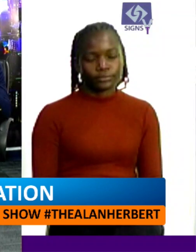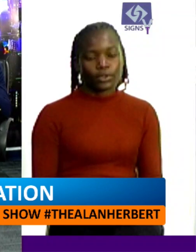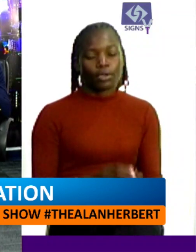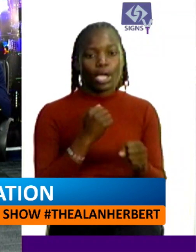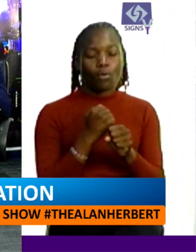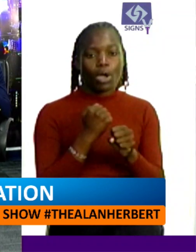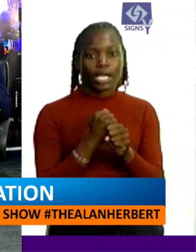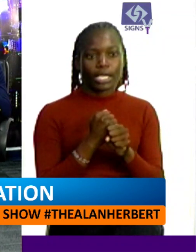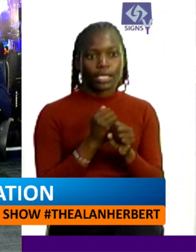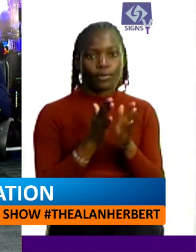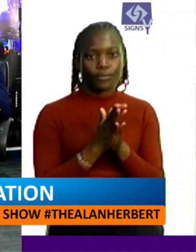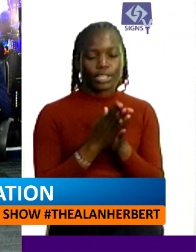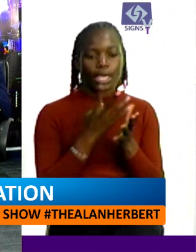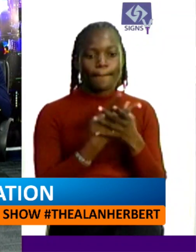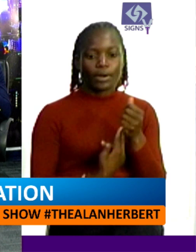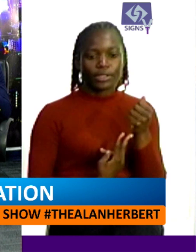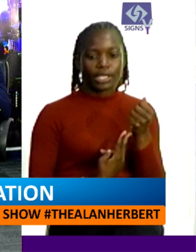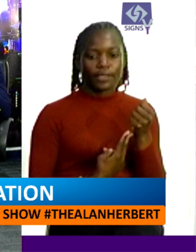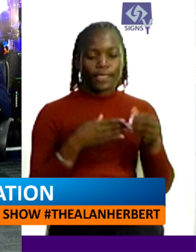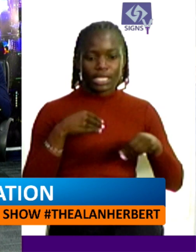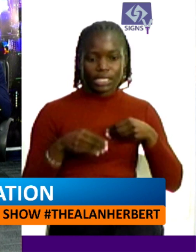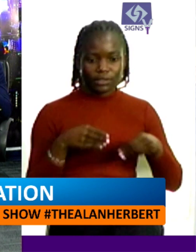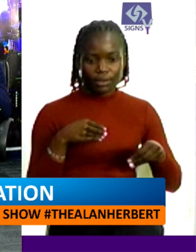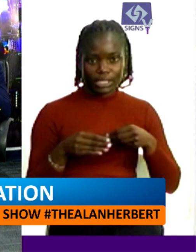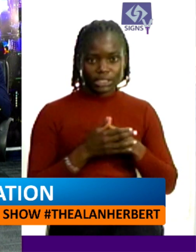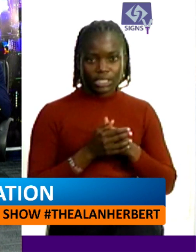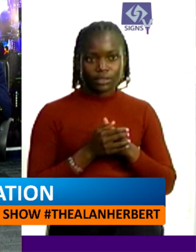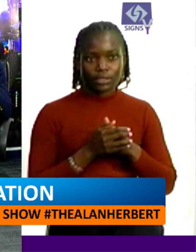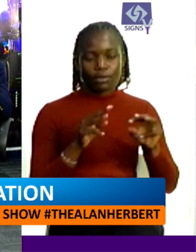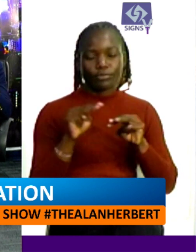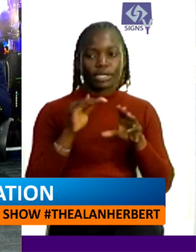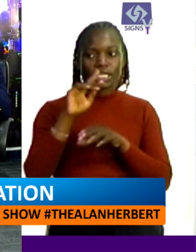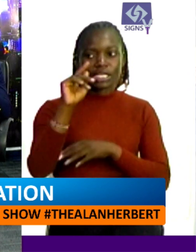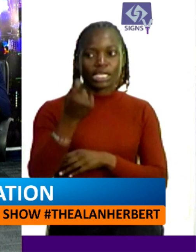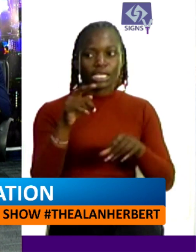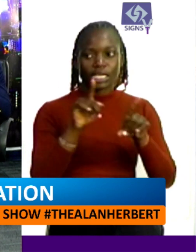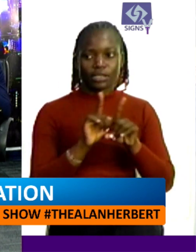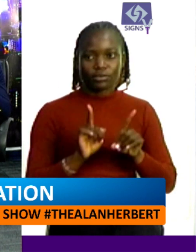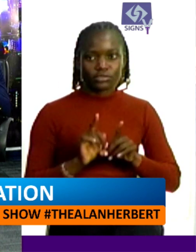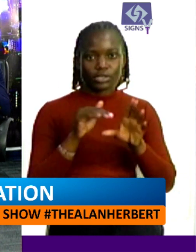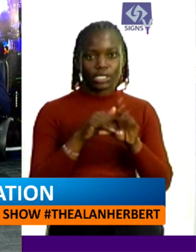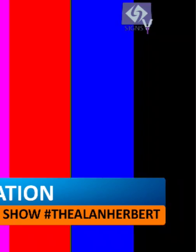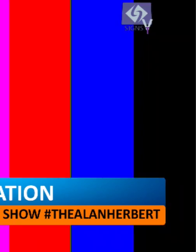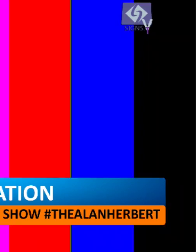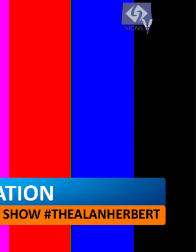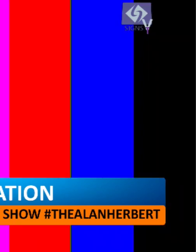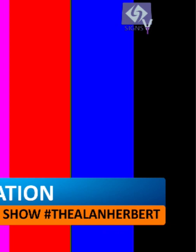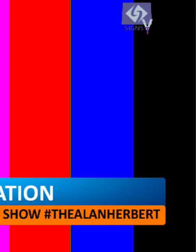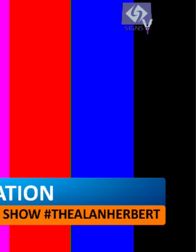cooperating with both the disability movement in Kenya and also in the